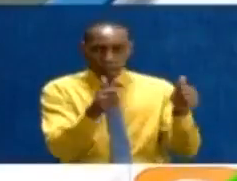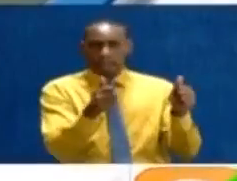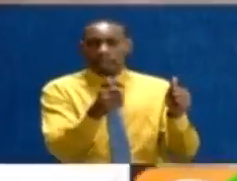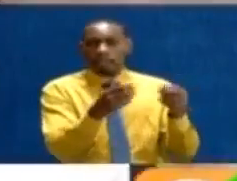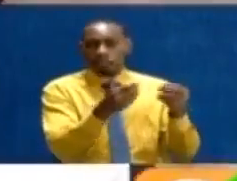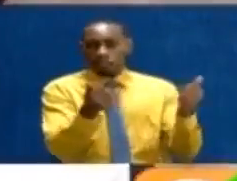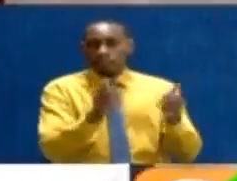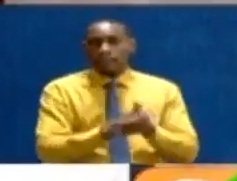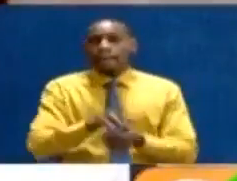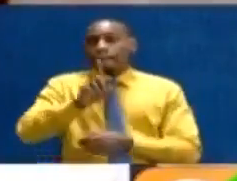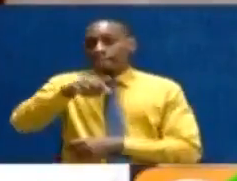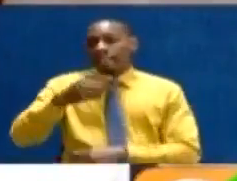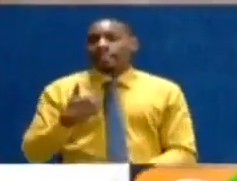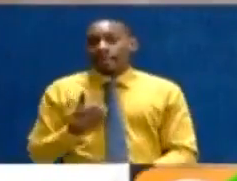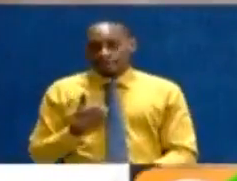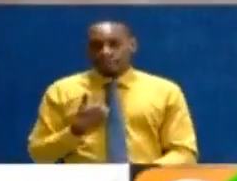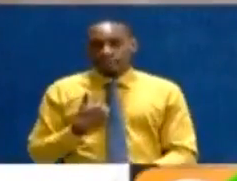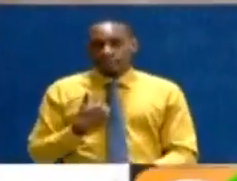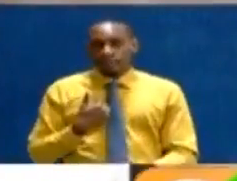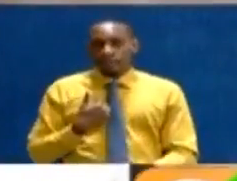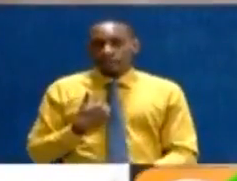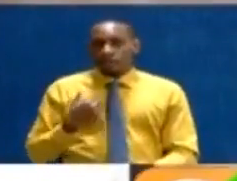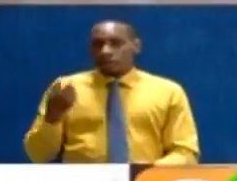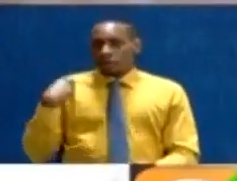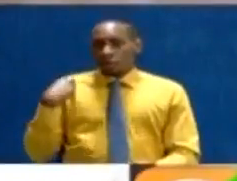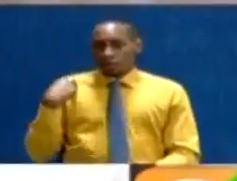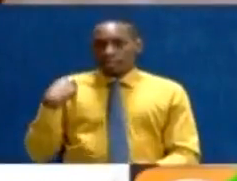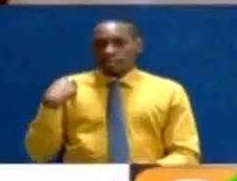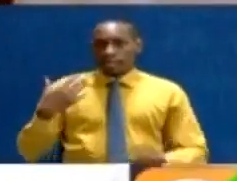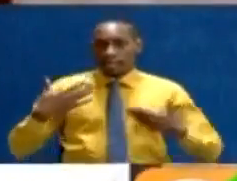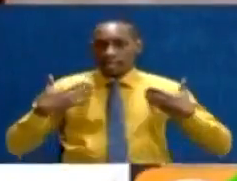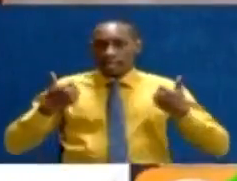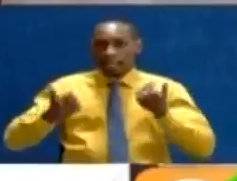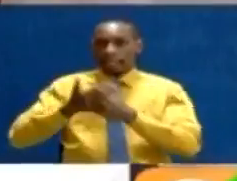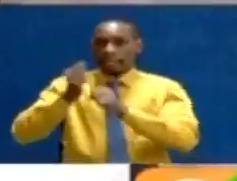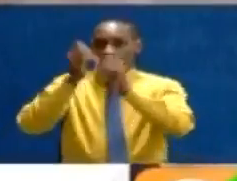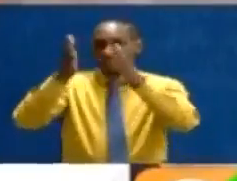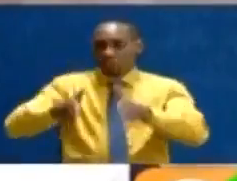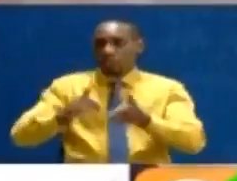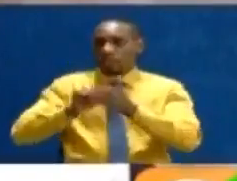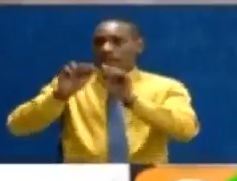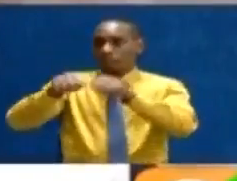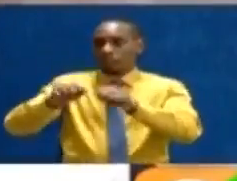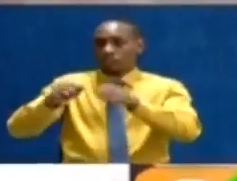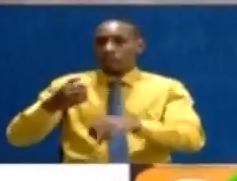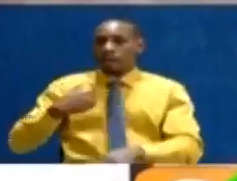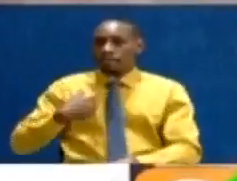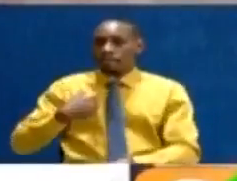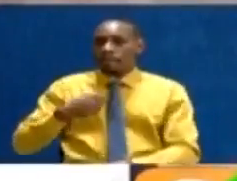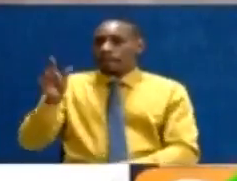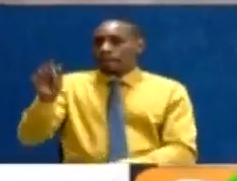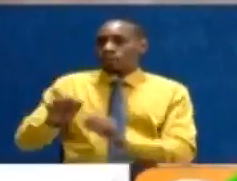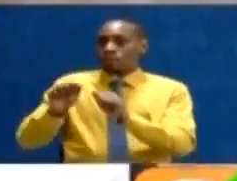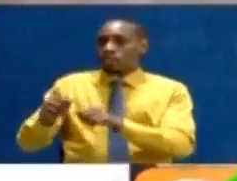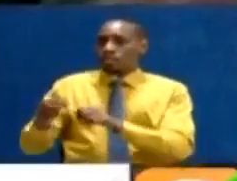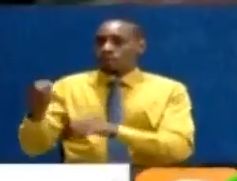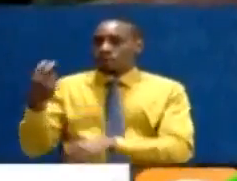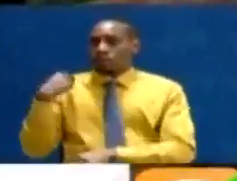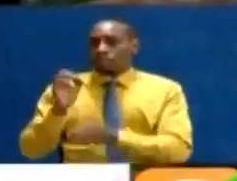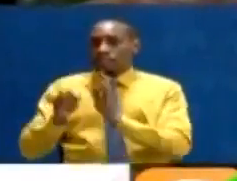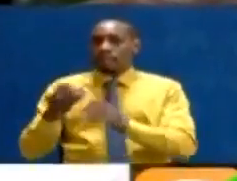taken care of. They have to have a contact with a healthcare provider so that they can have someone they can reach if they develop